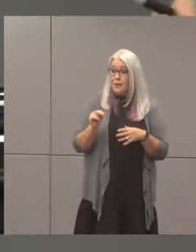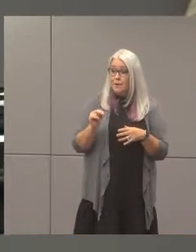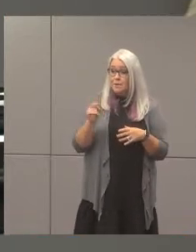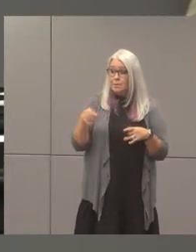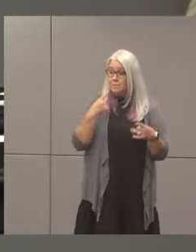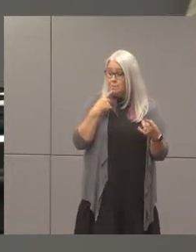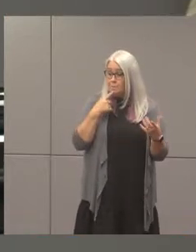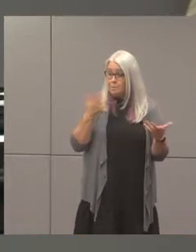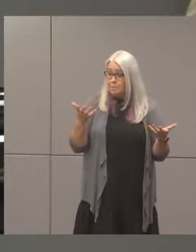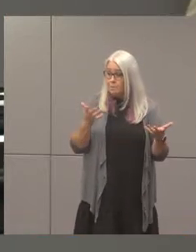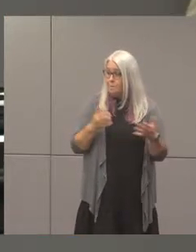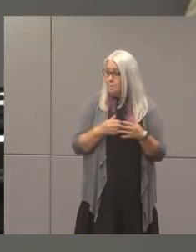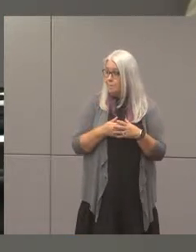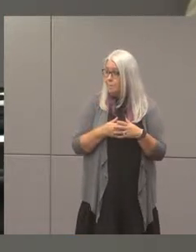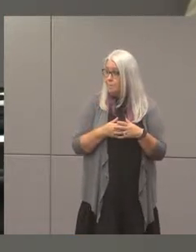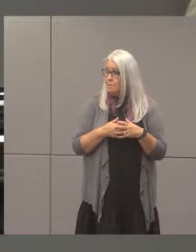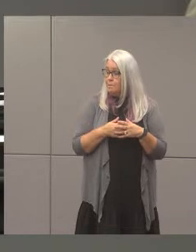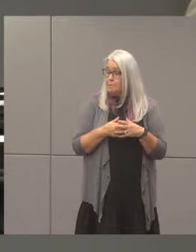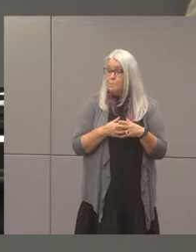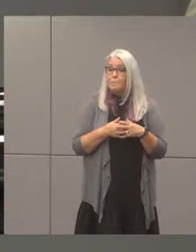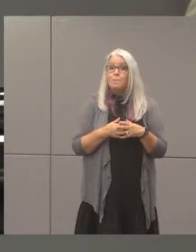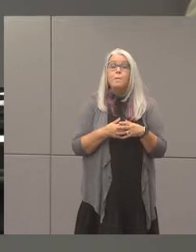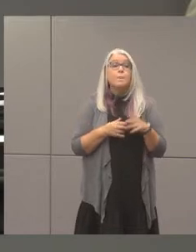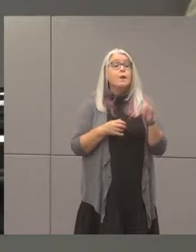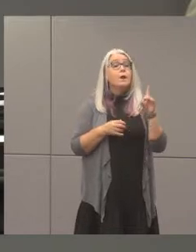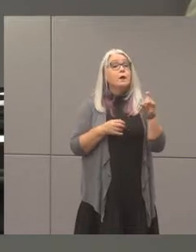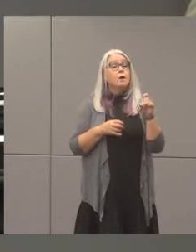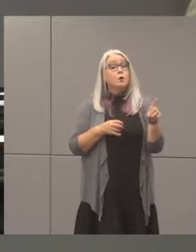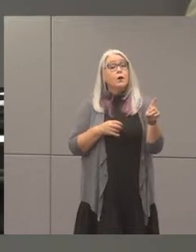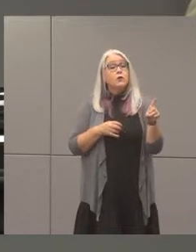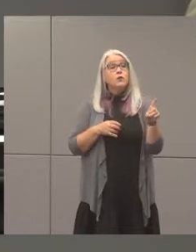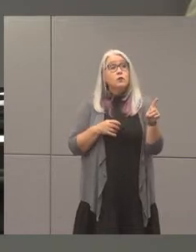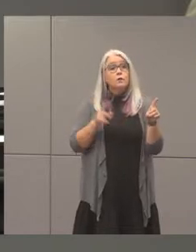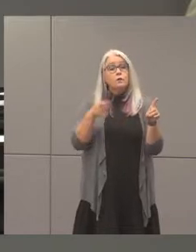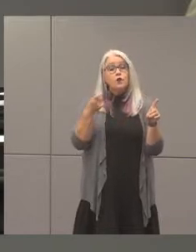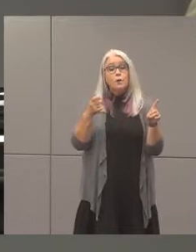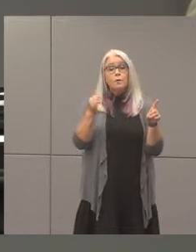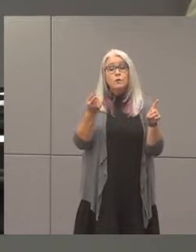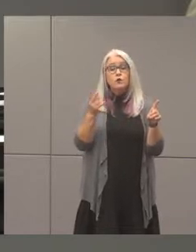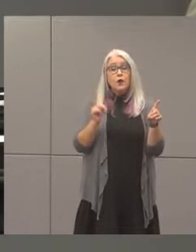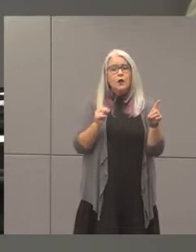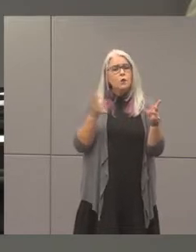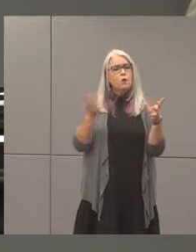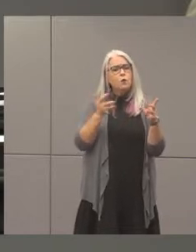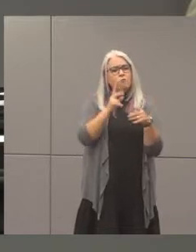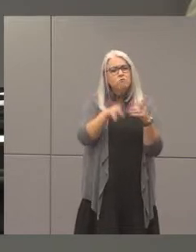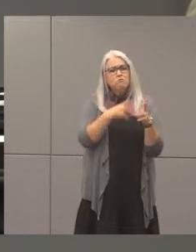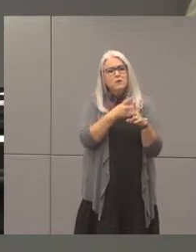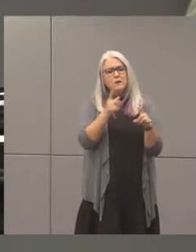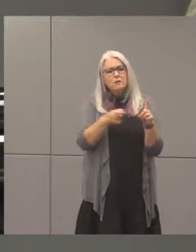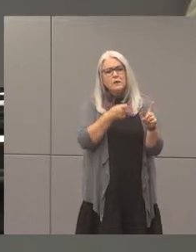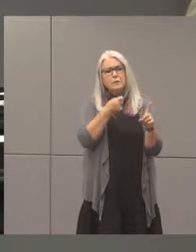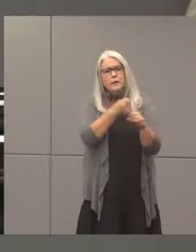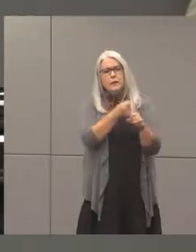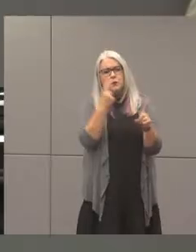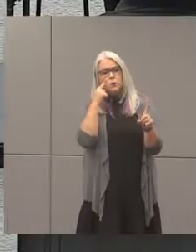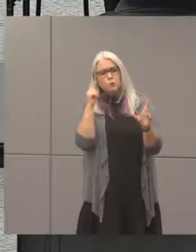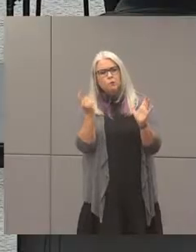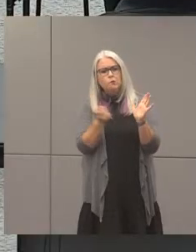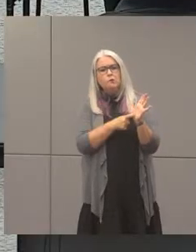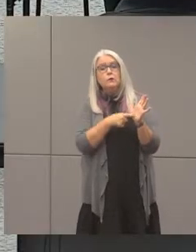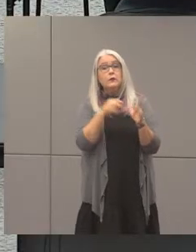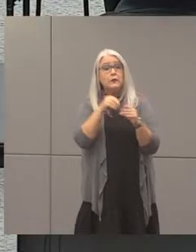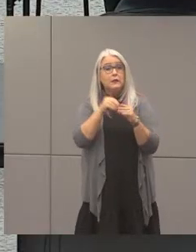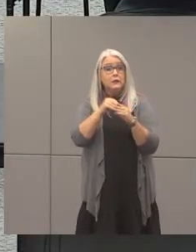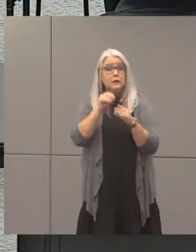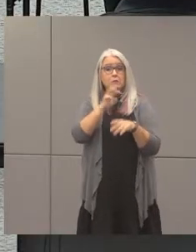yet. I'm Wade. The question I have is, what kind of impact are you seeing in Lansing as a result of